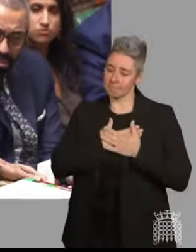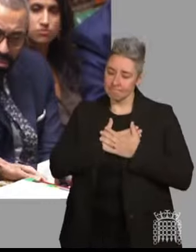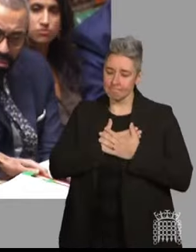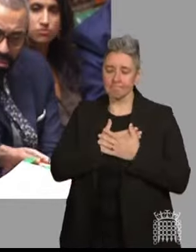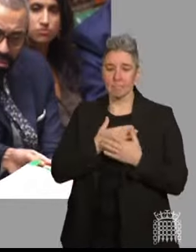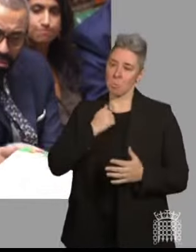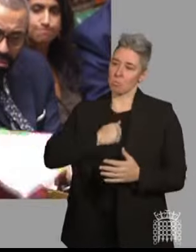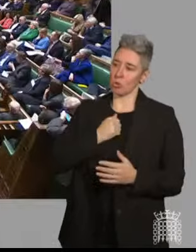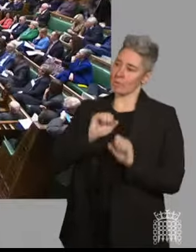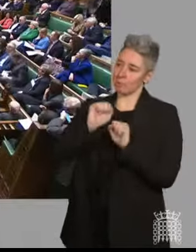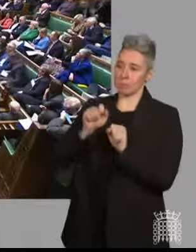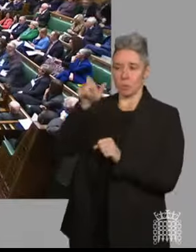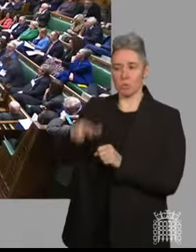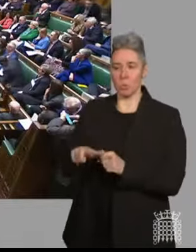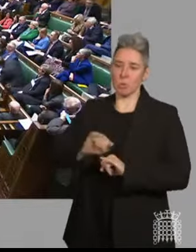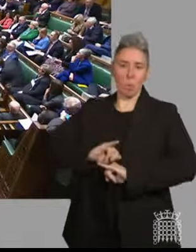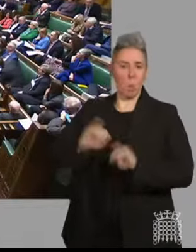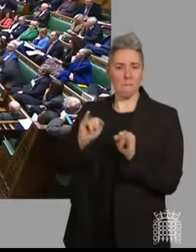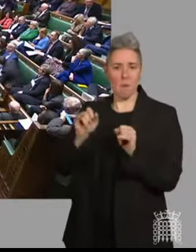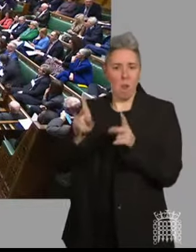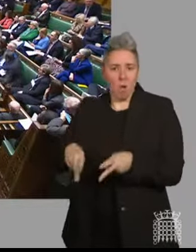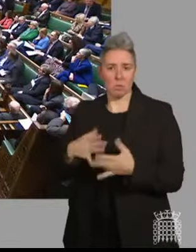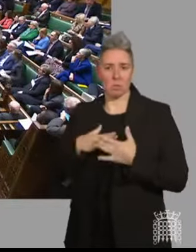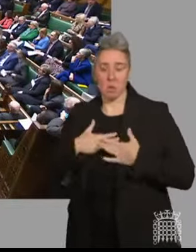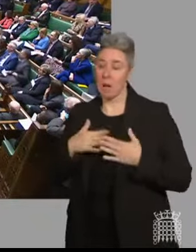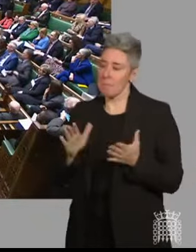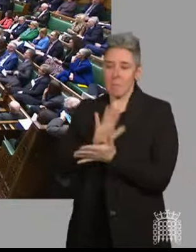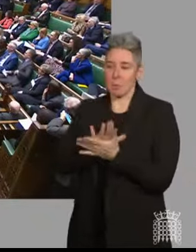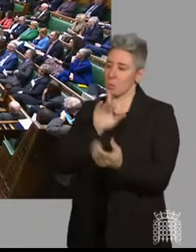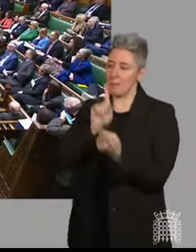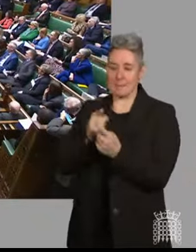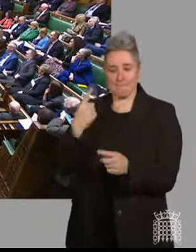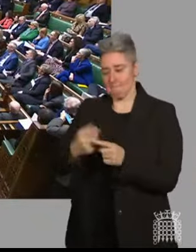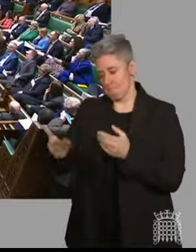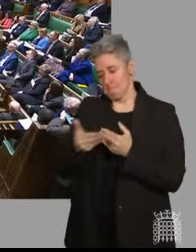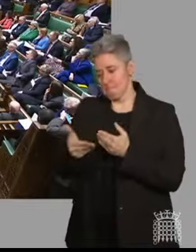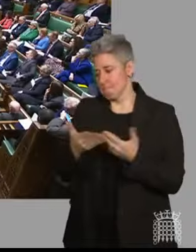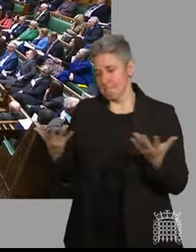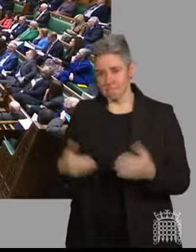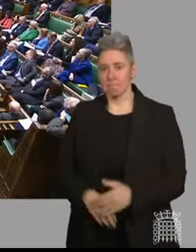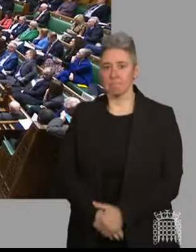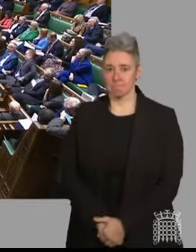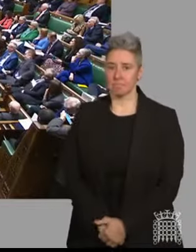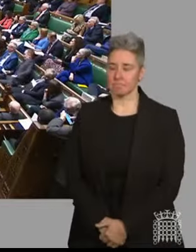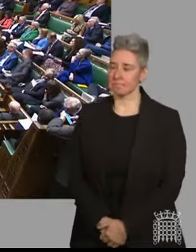earliest opportunity. Dame Jackie Doyle-Price, and congratulations.